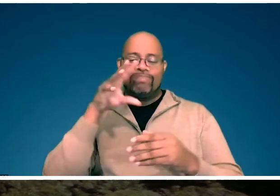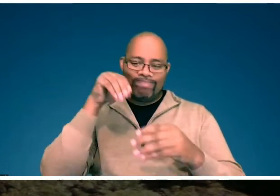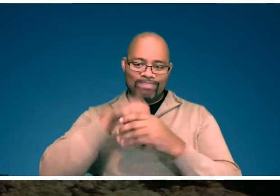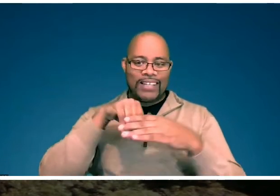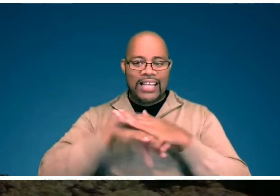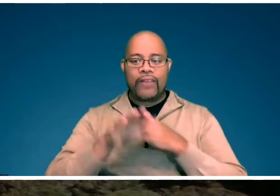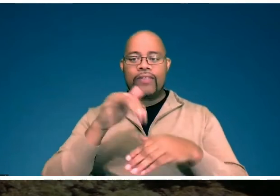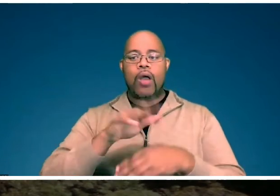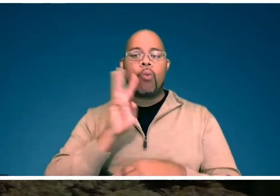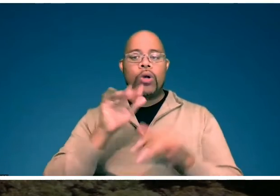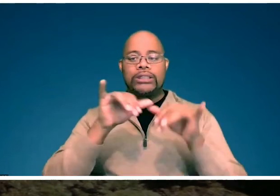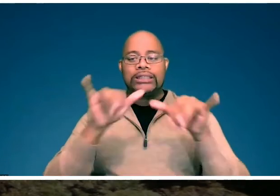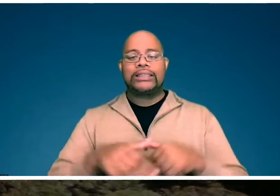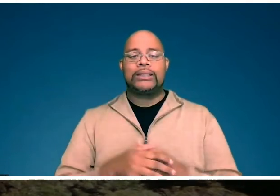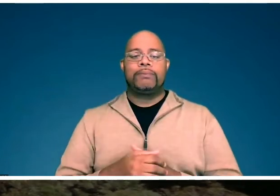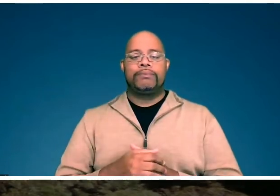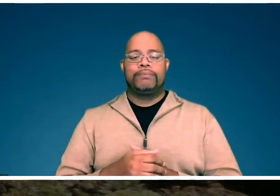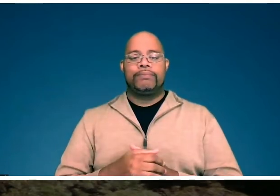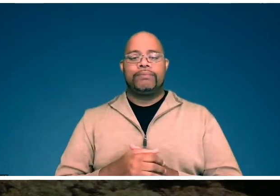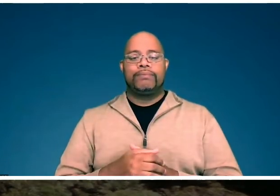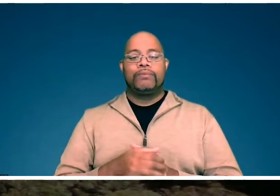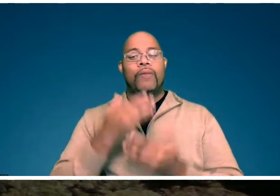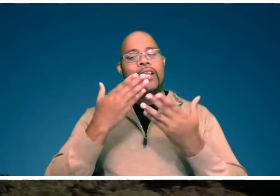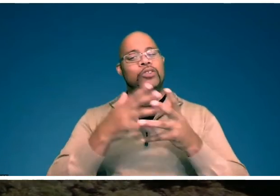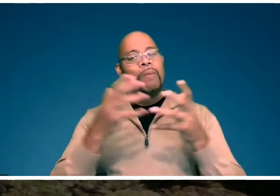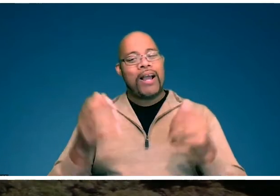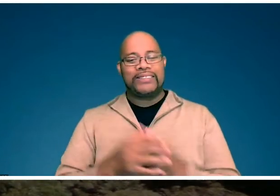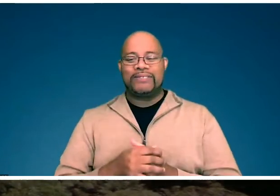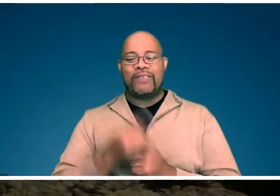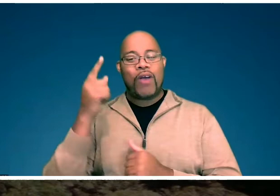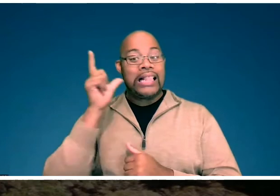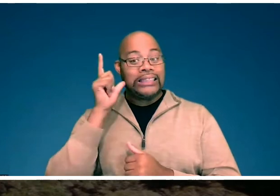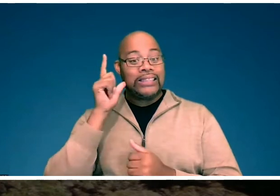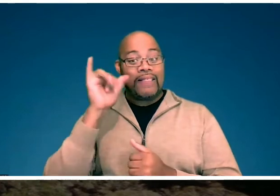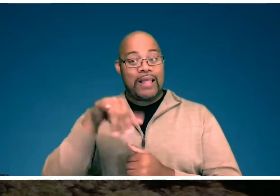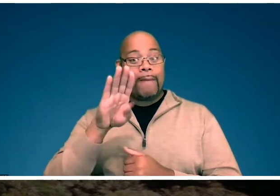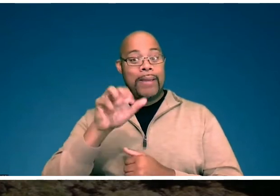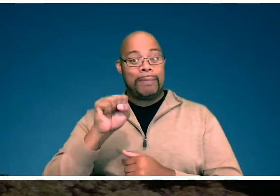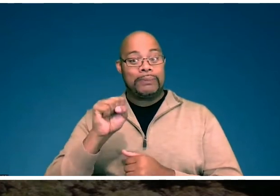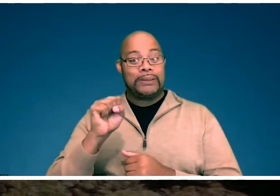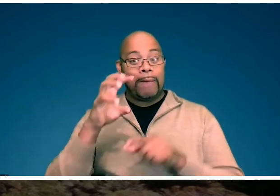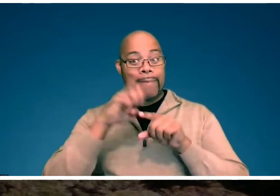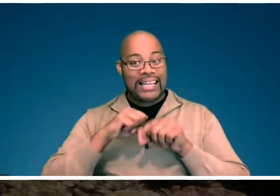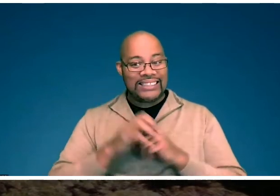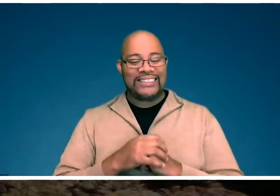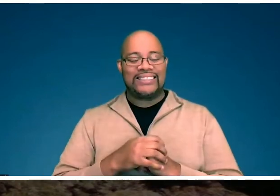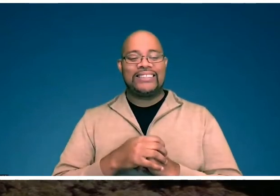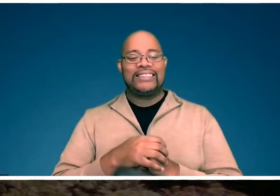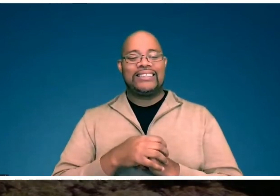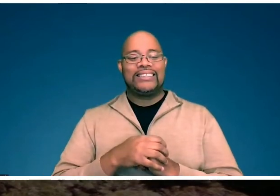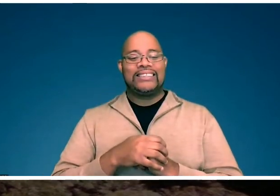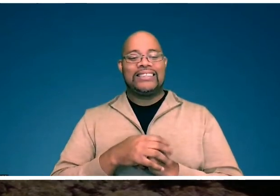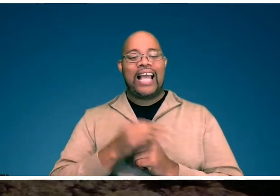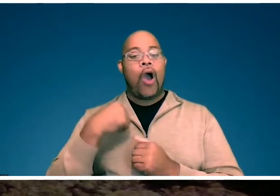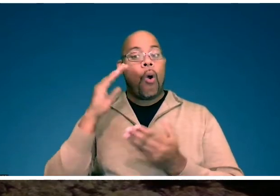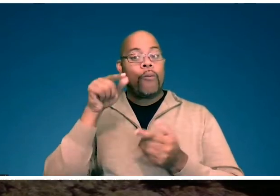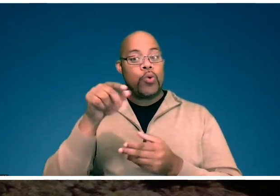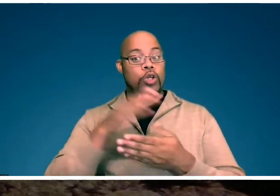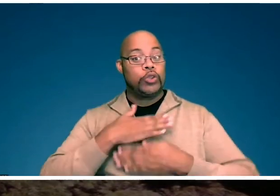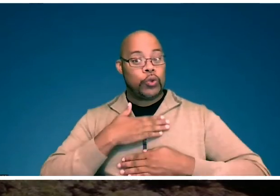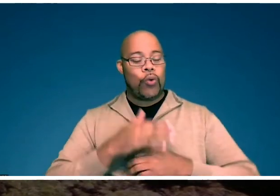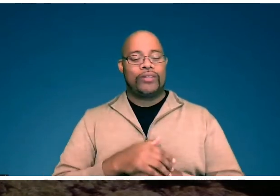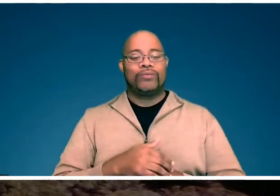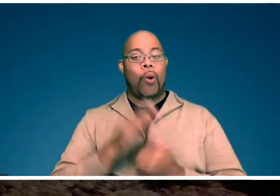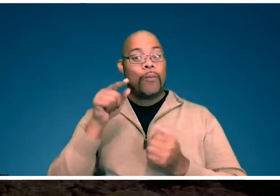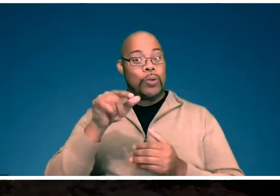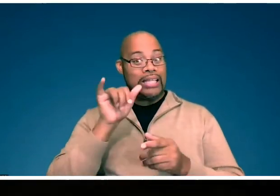into our aquatic systems. And so thank you so much for listening to this BIMS Bite. And I hope you